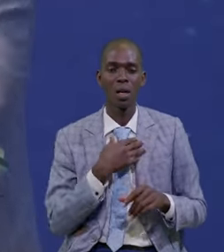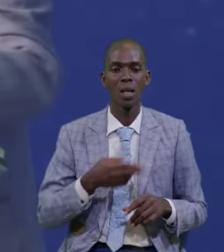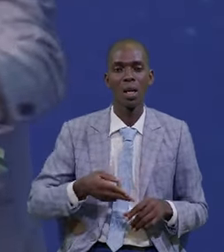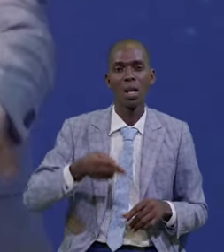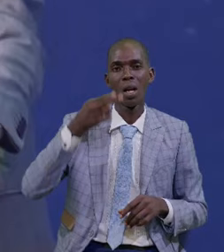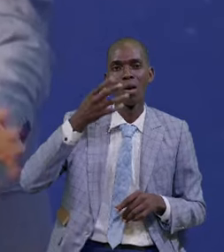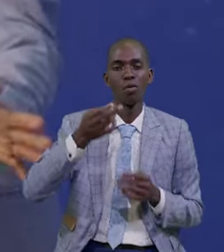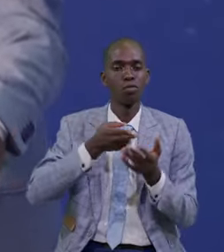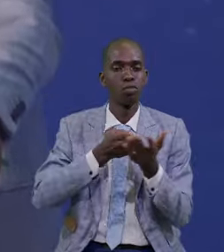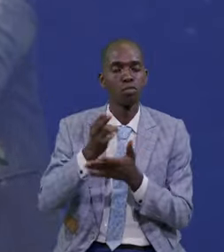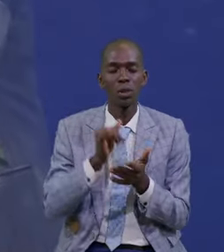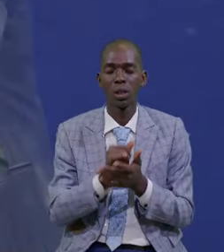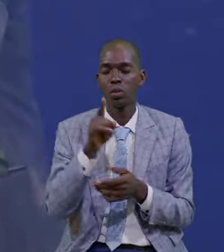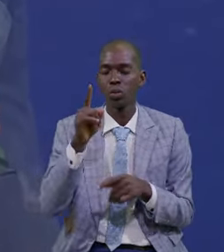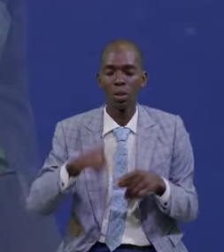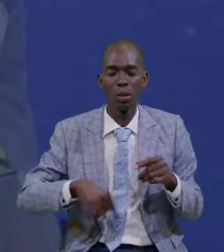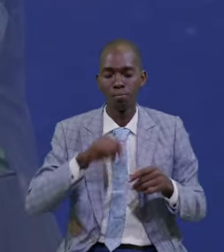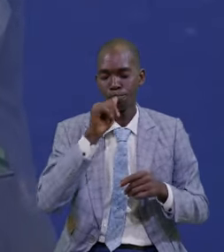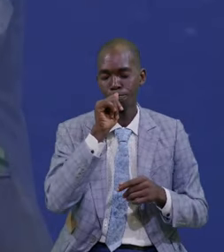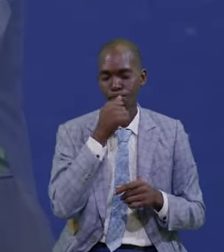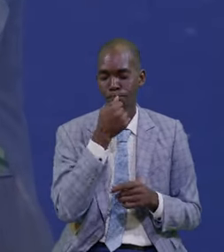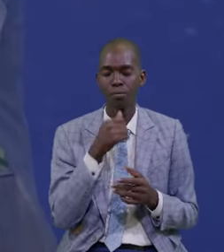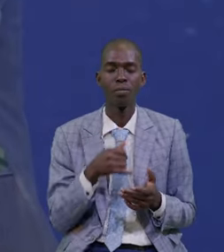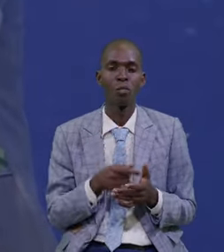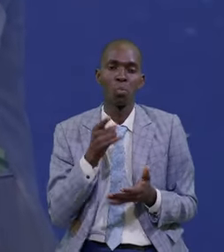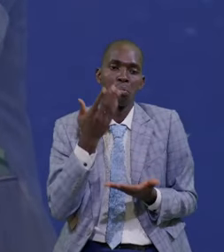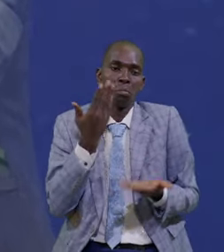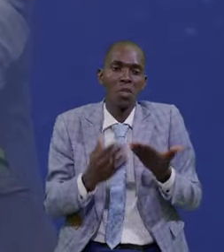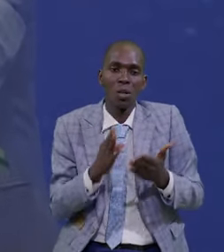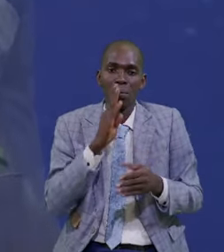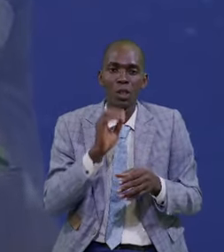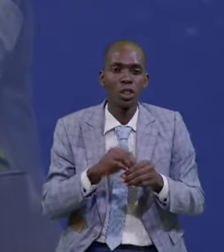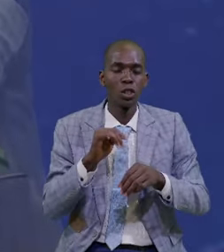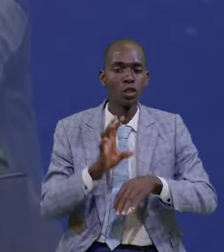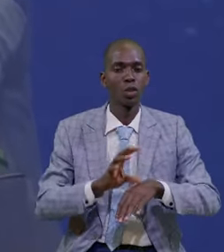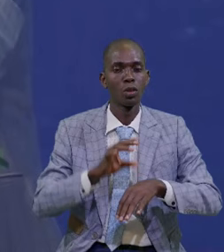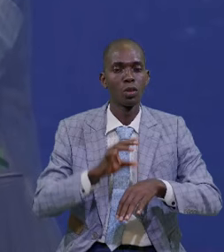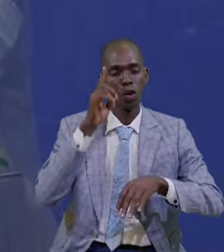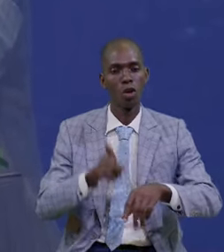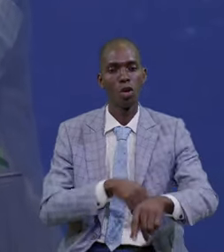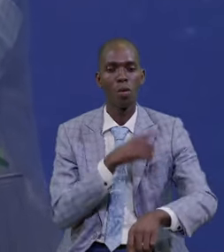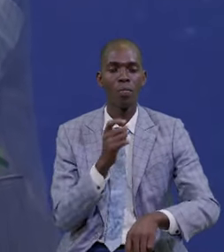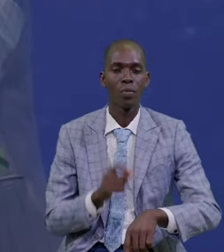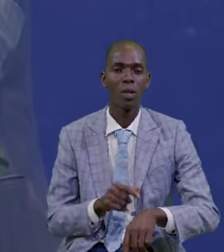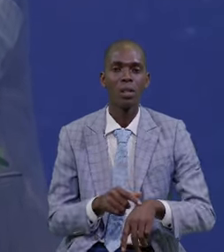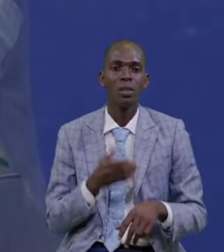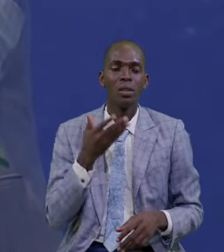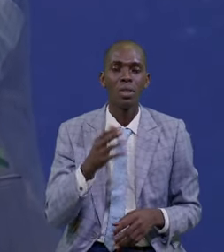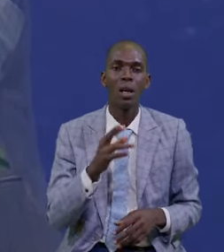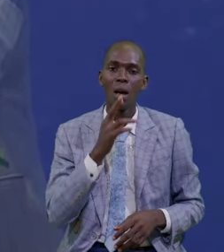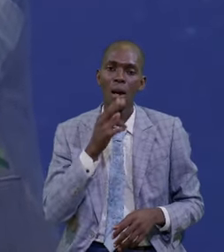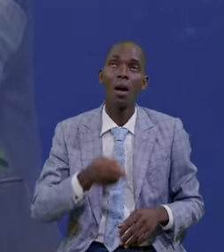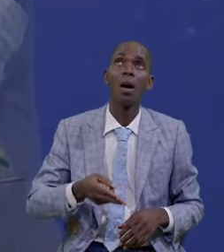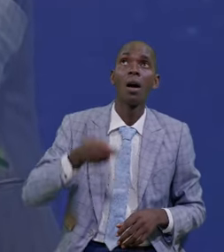cannot bear. You might have been in the church for a long time. There are heights and there